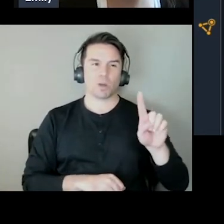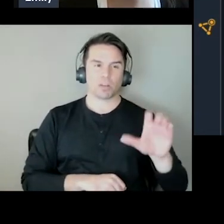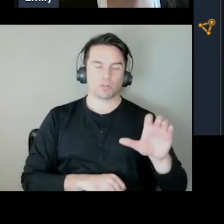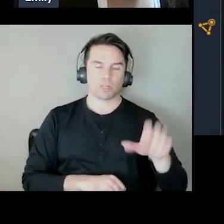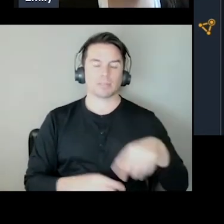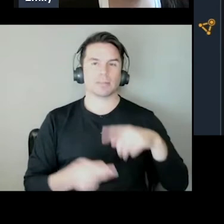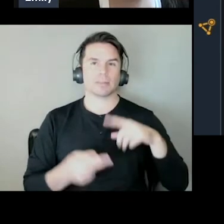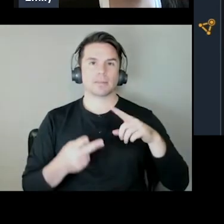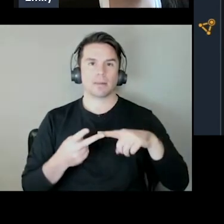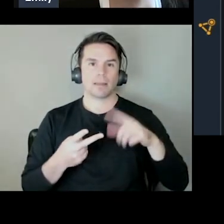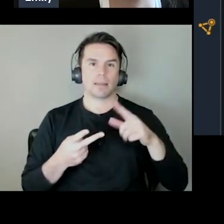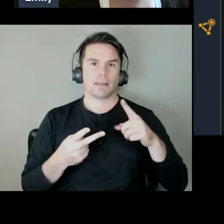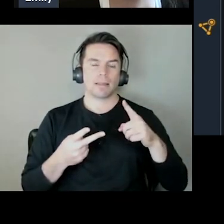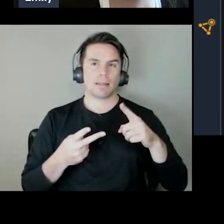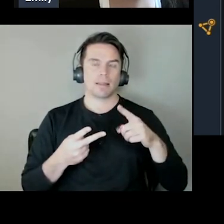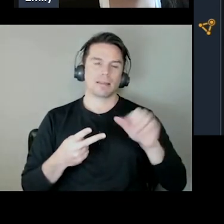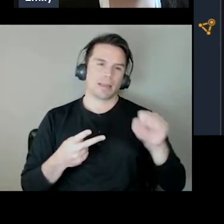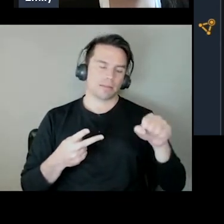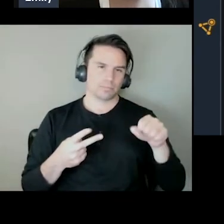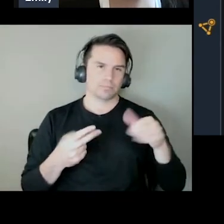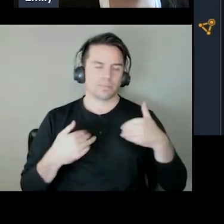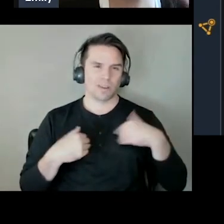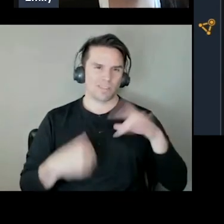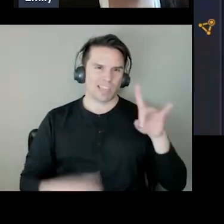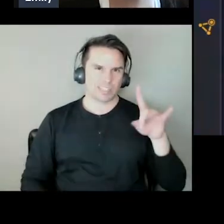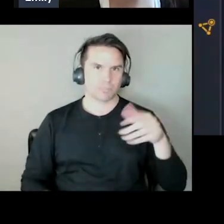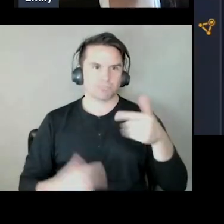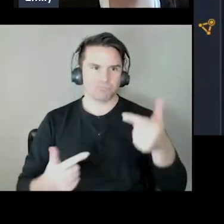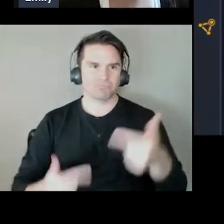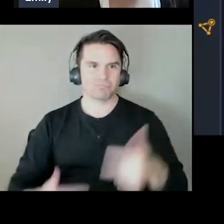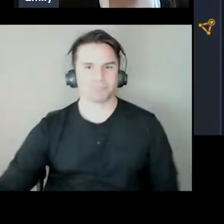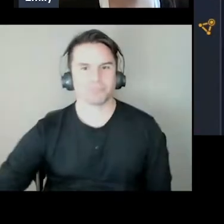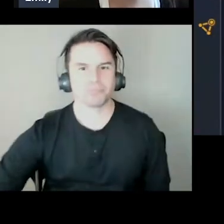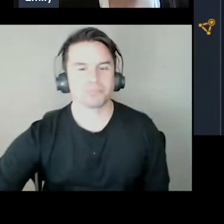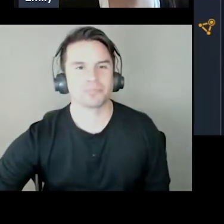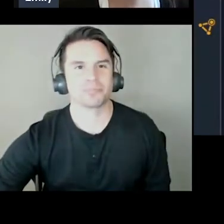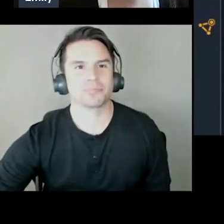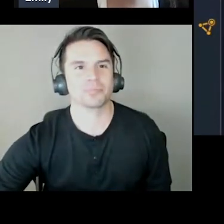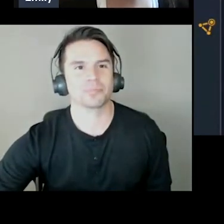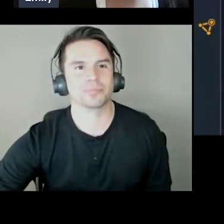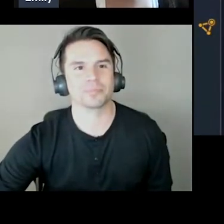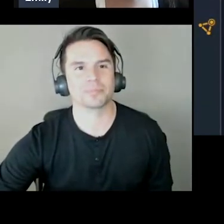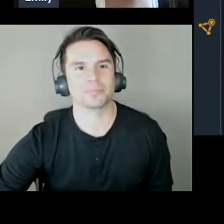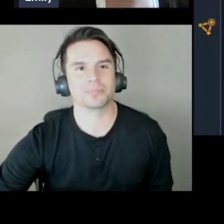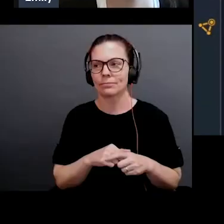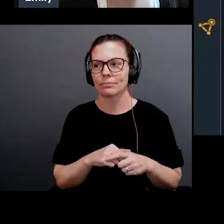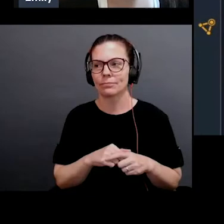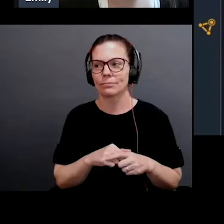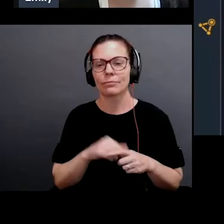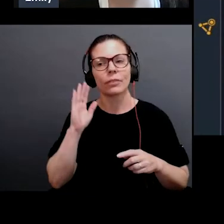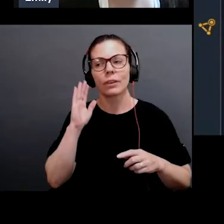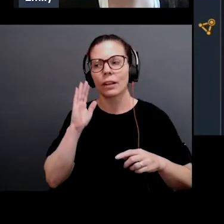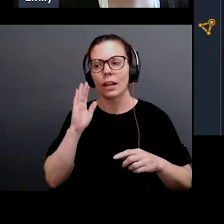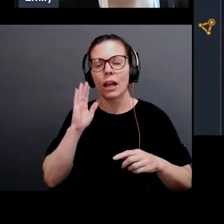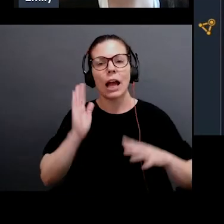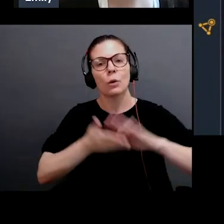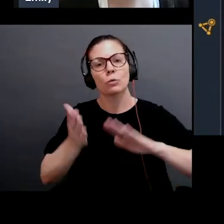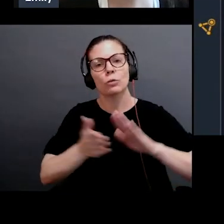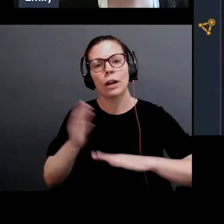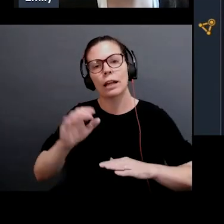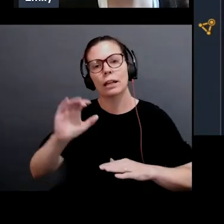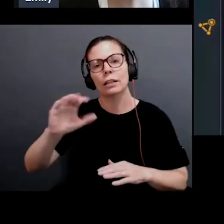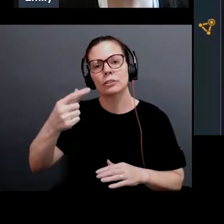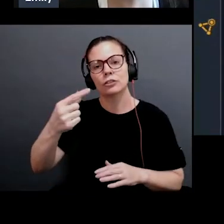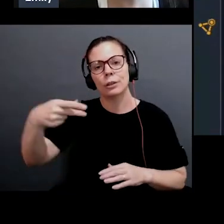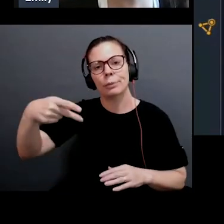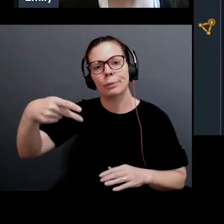then, yeah, so I have 8 per machine, and I'm actually going to run a GPT-2 sample right here. So this is